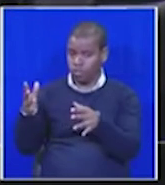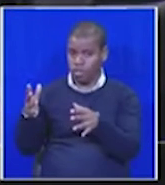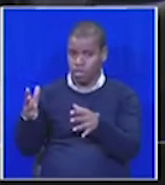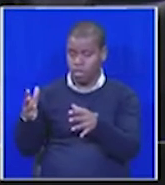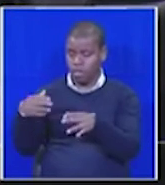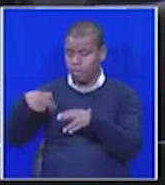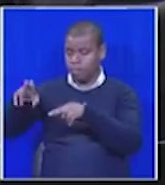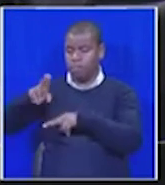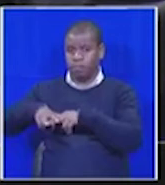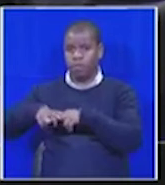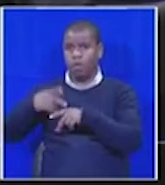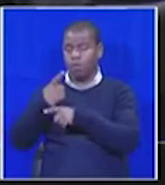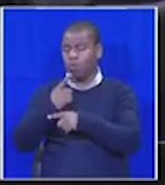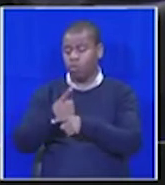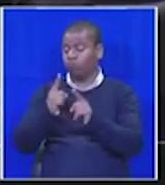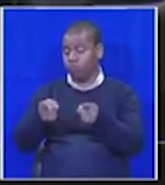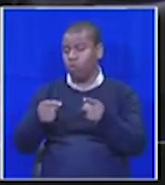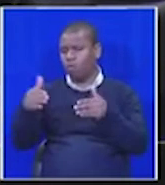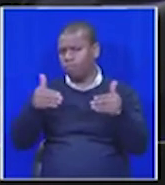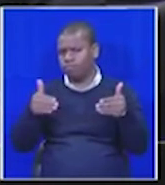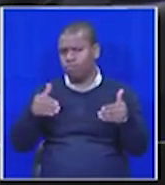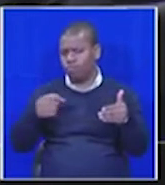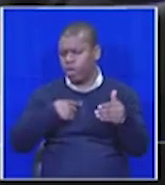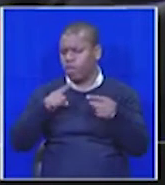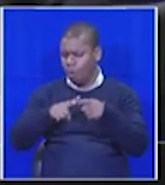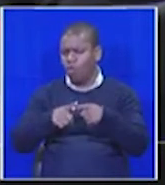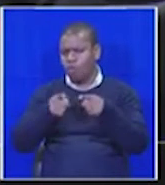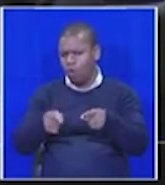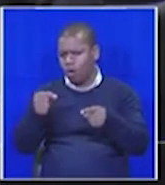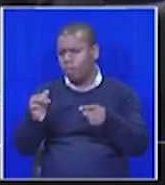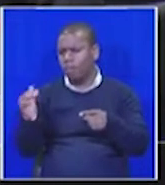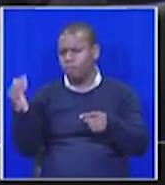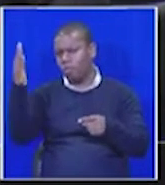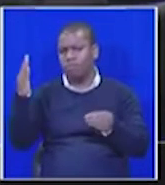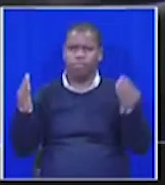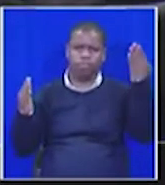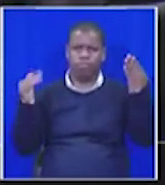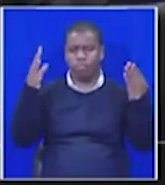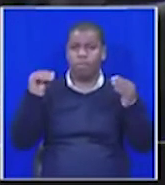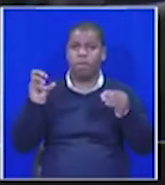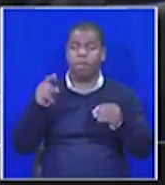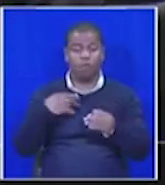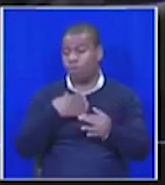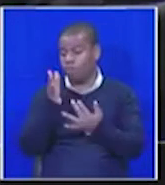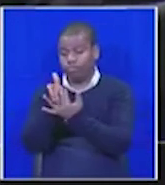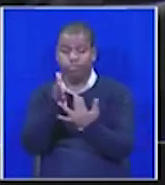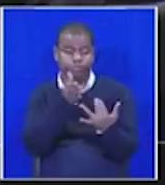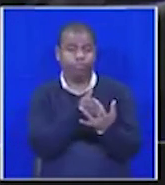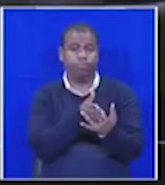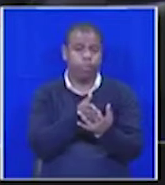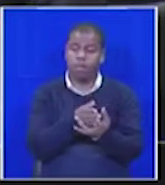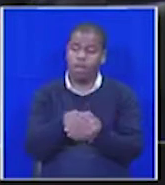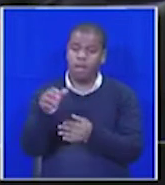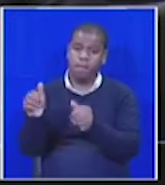do not raise points of order in the House. We deal with points of order that are being raised by members. And we do not interfere in the debate of a